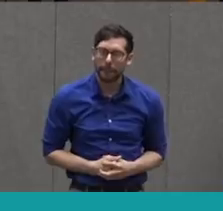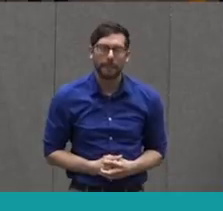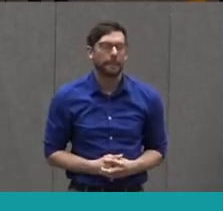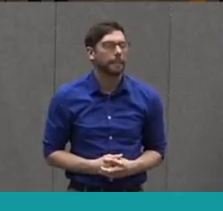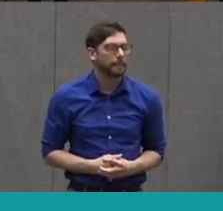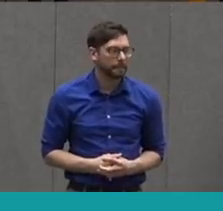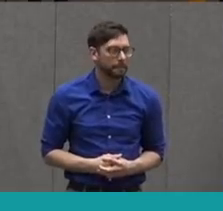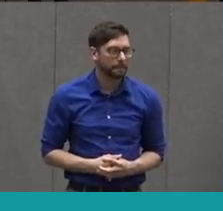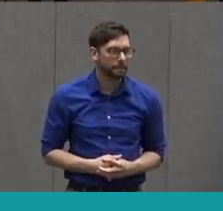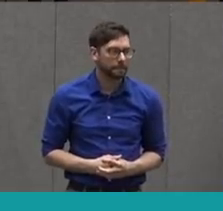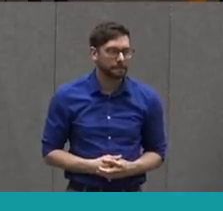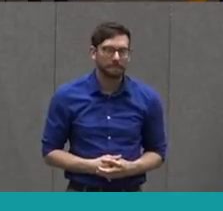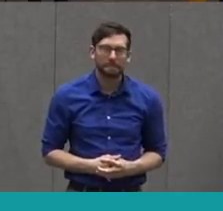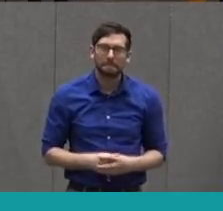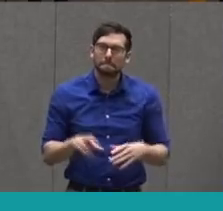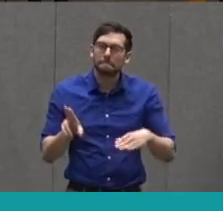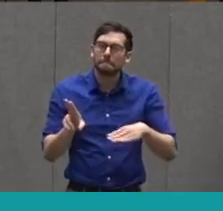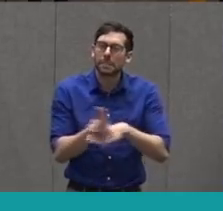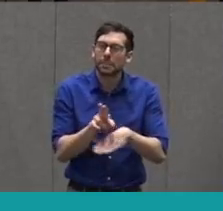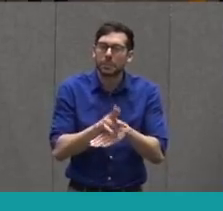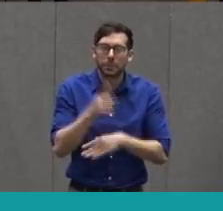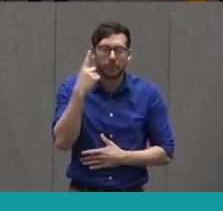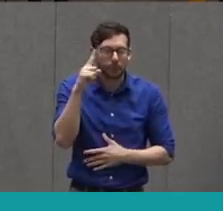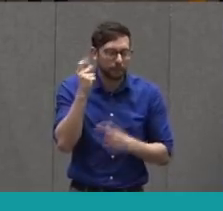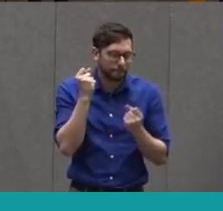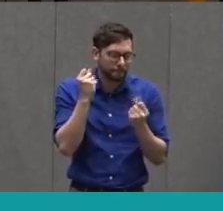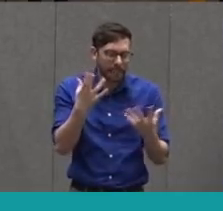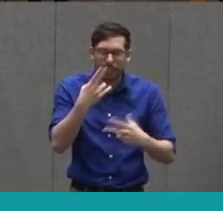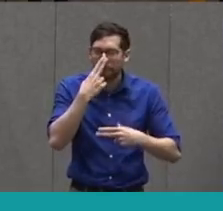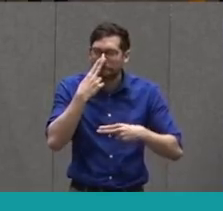So this could be used for a lot of fun activities.